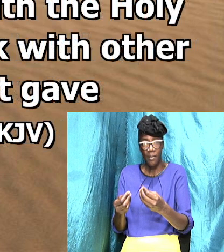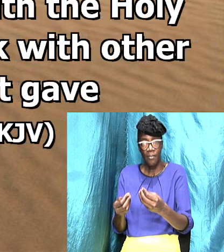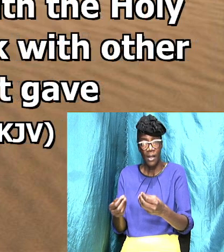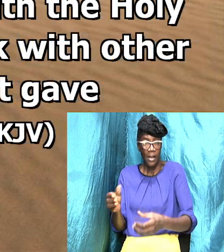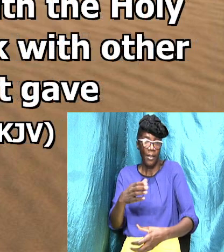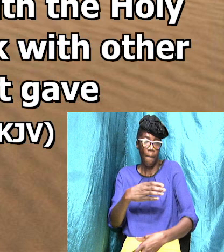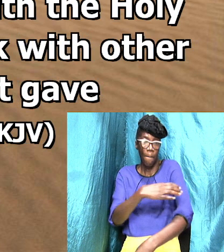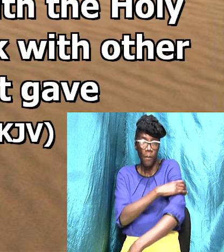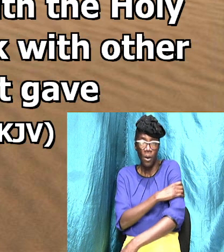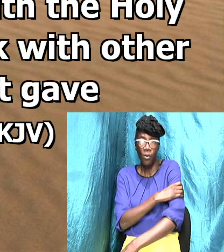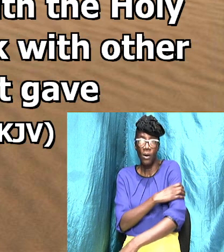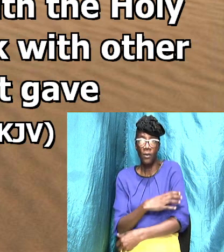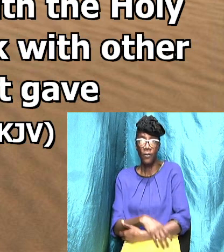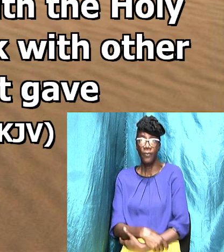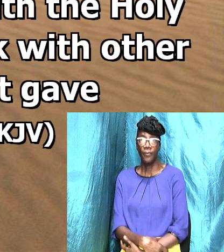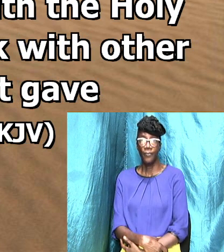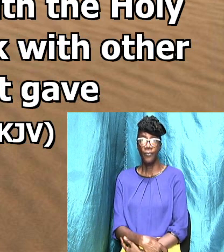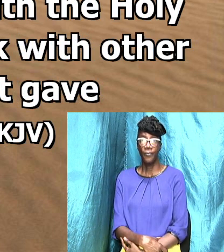utterance.